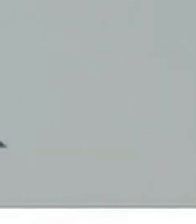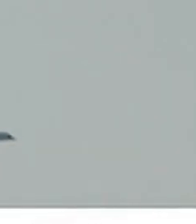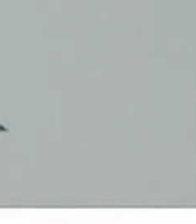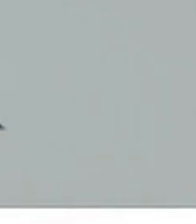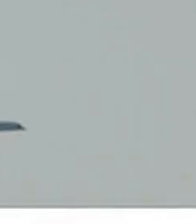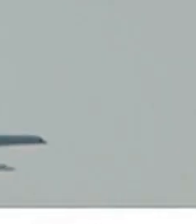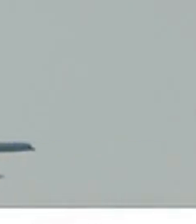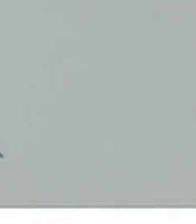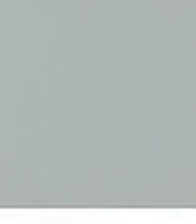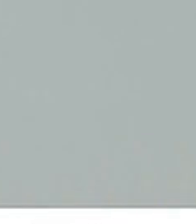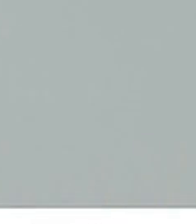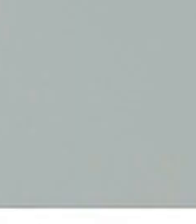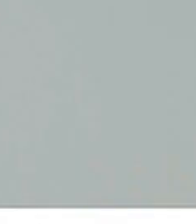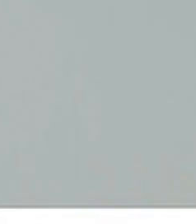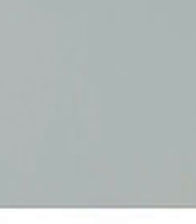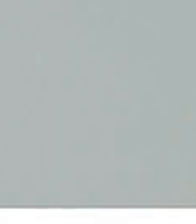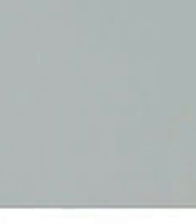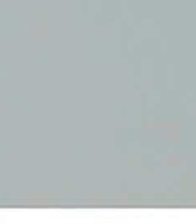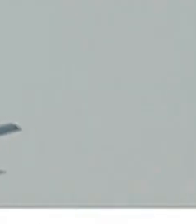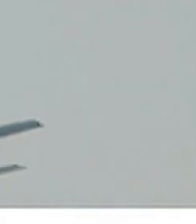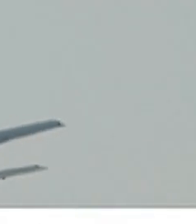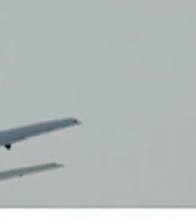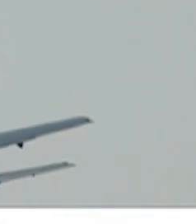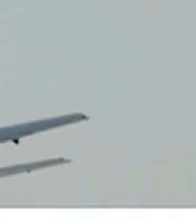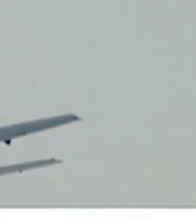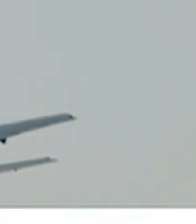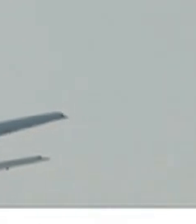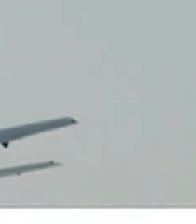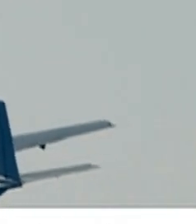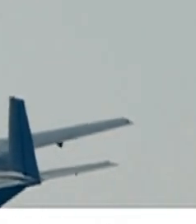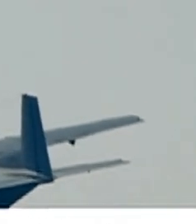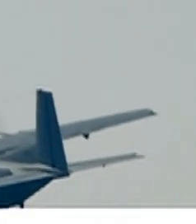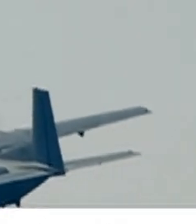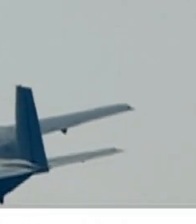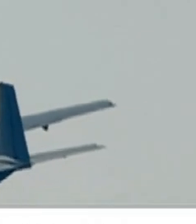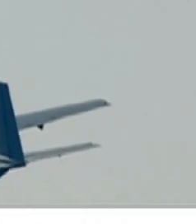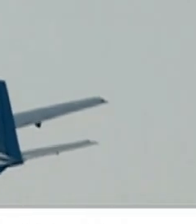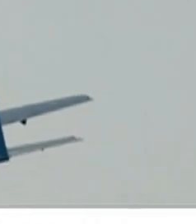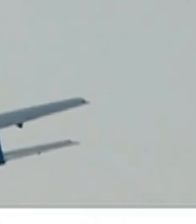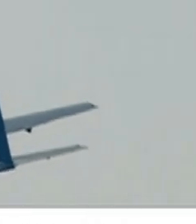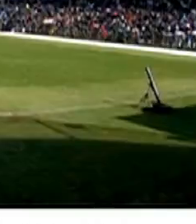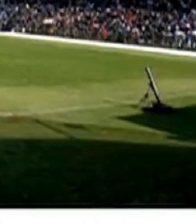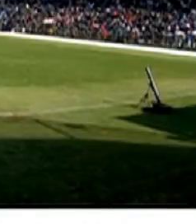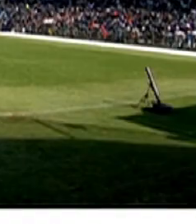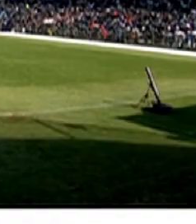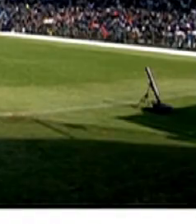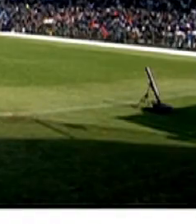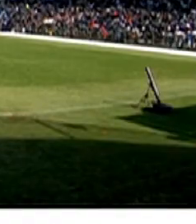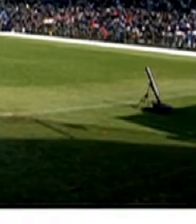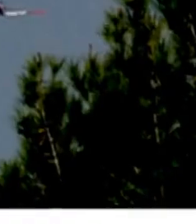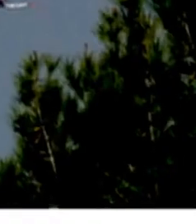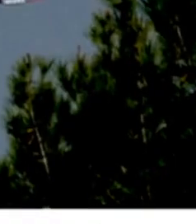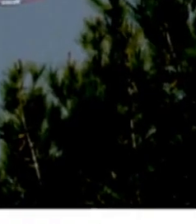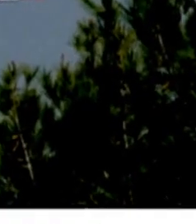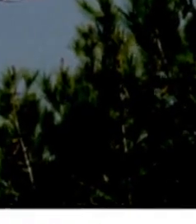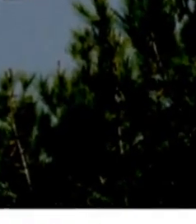for cargo transportation. The C-130 is a versatile aircraft which can be used in various roles, as has